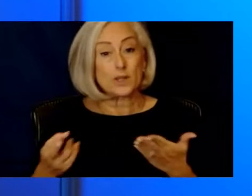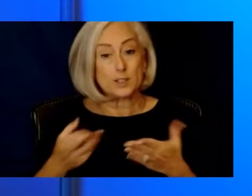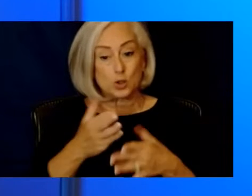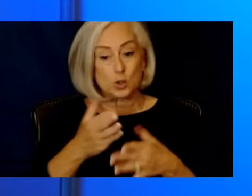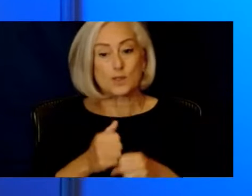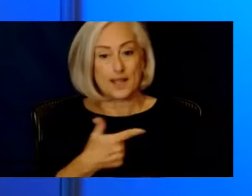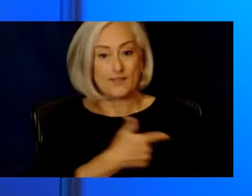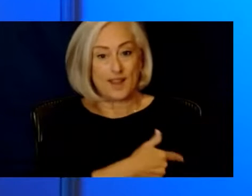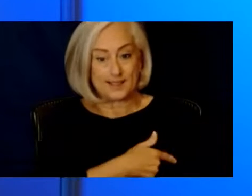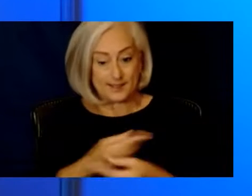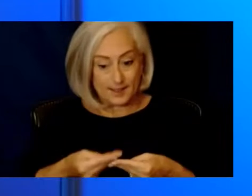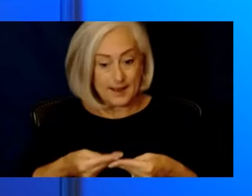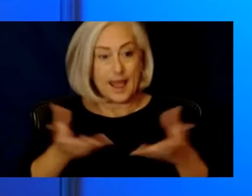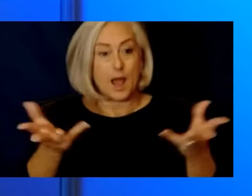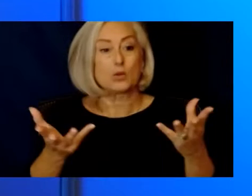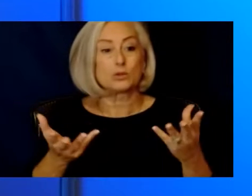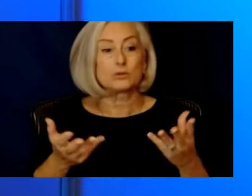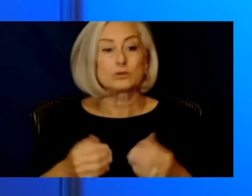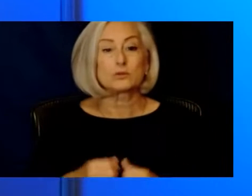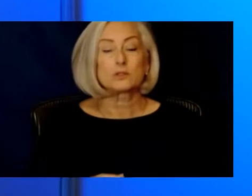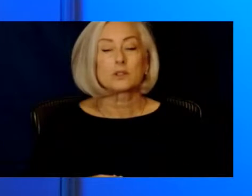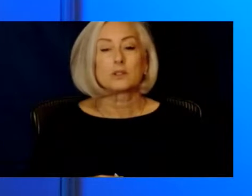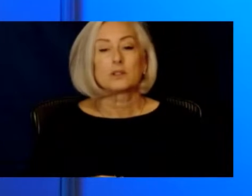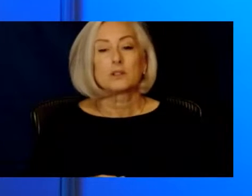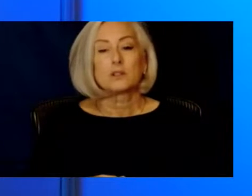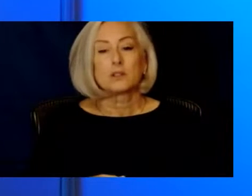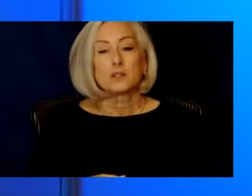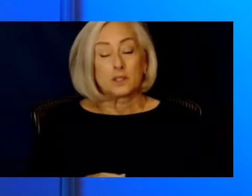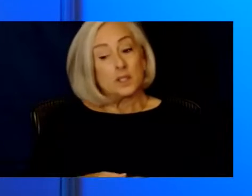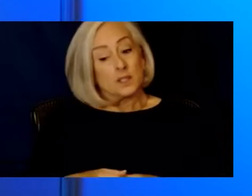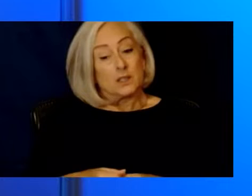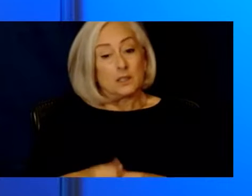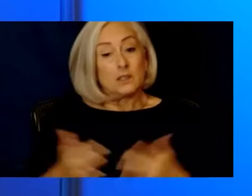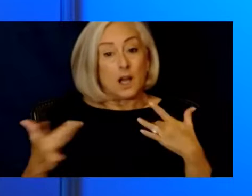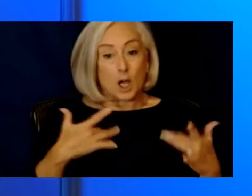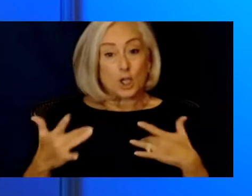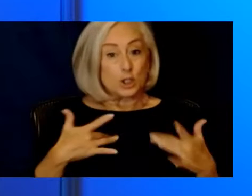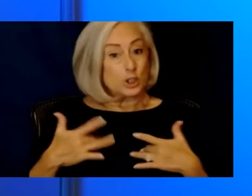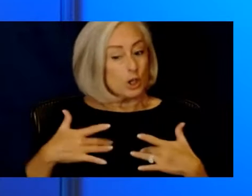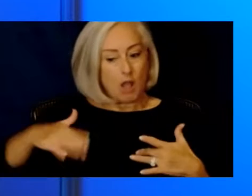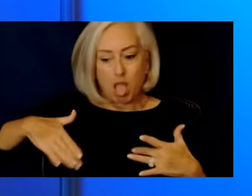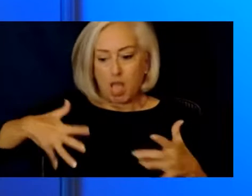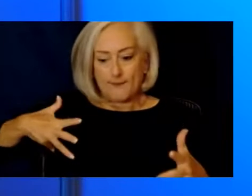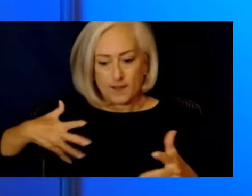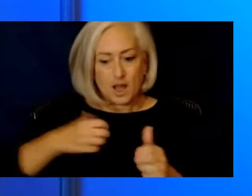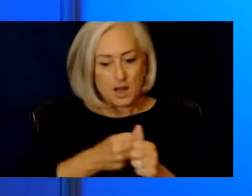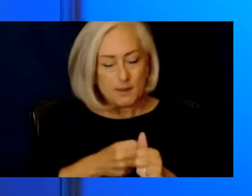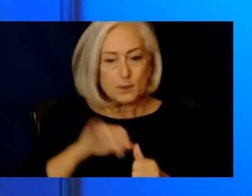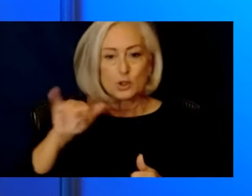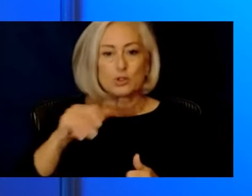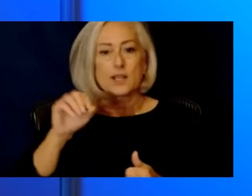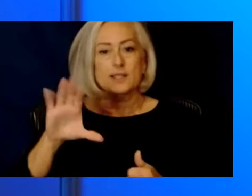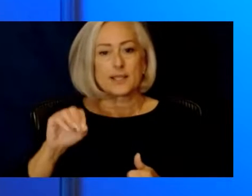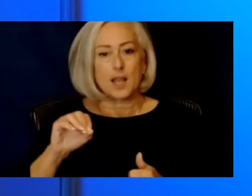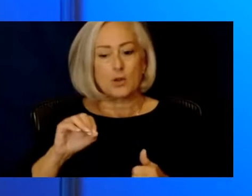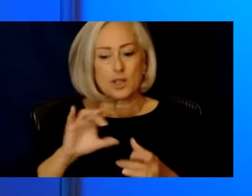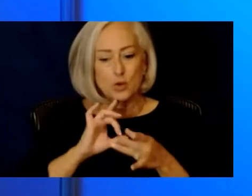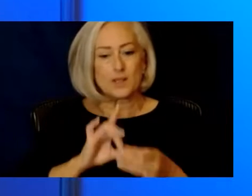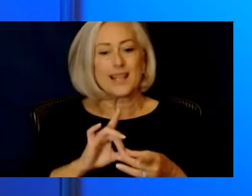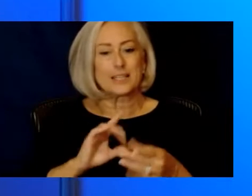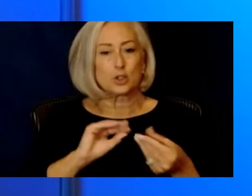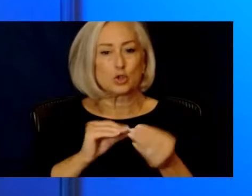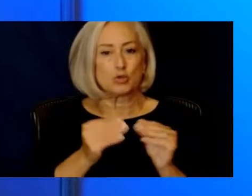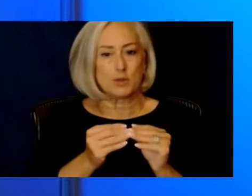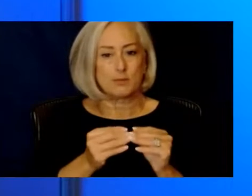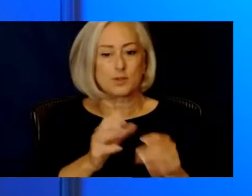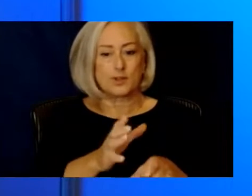out. But it is concerning that we are not caught up to Johnson County in terms of our numbers in Wyandotte County